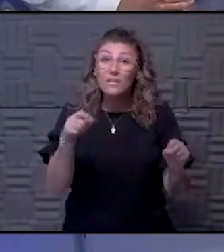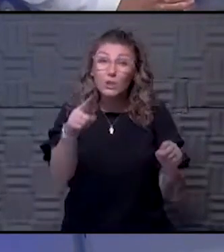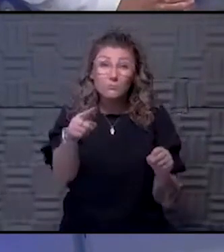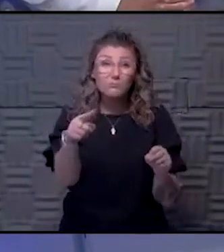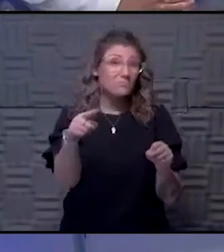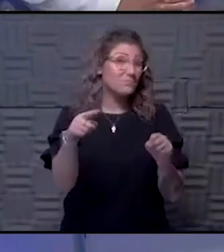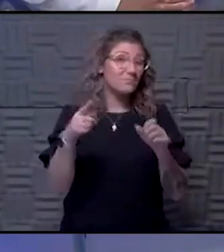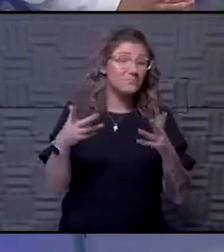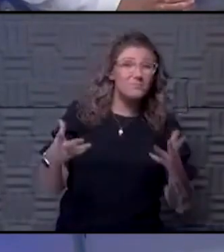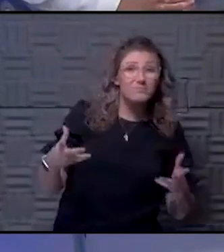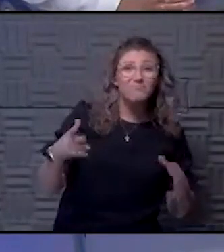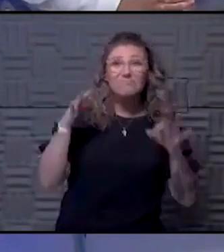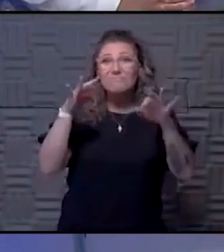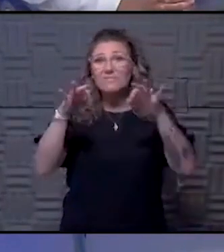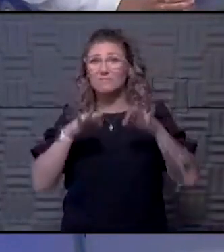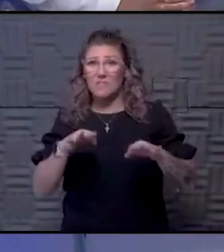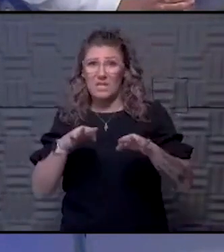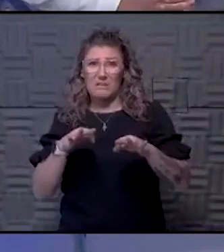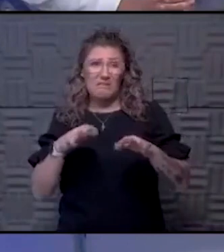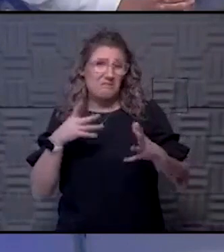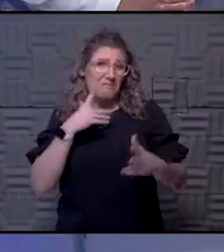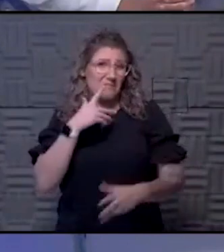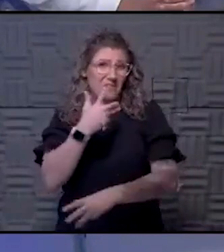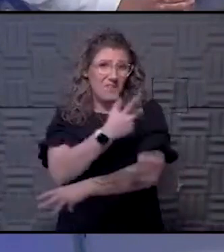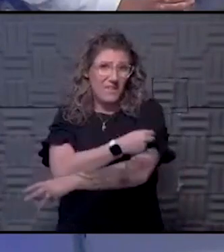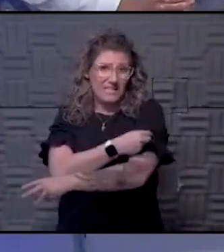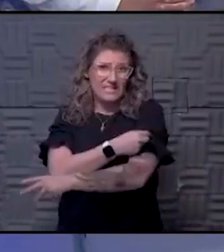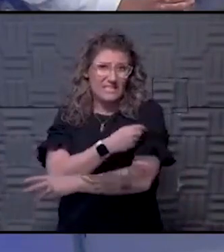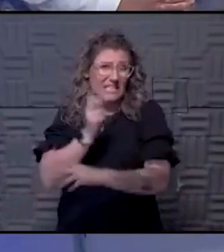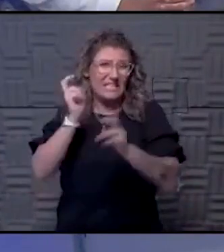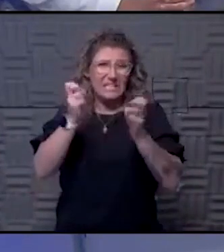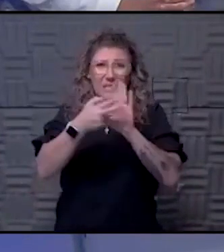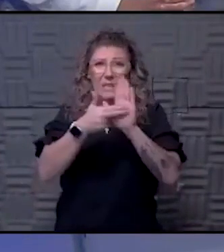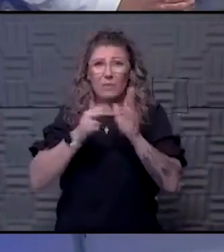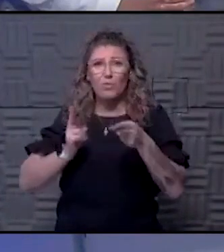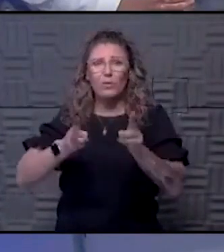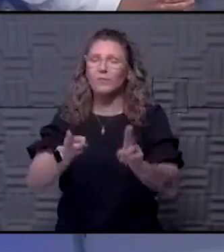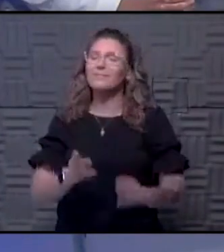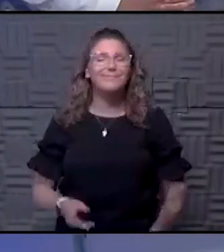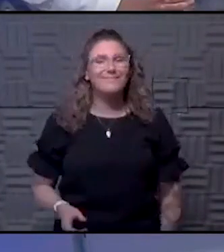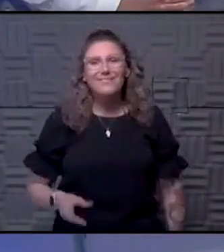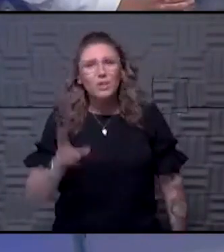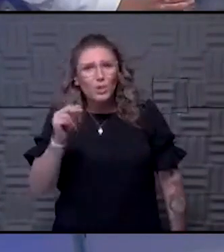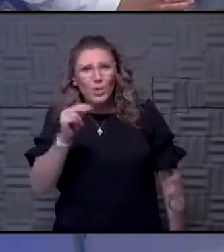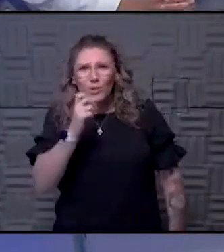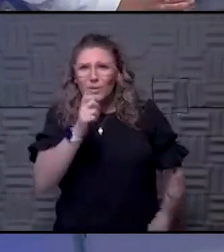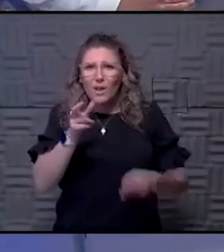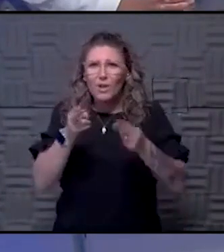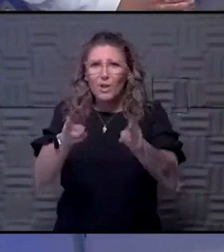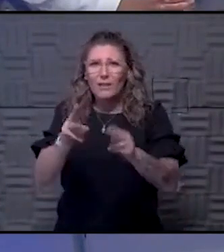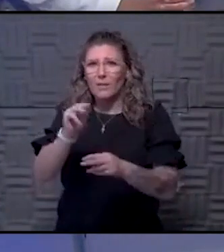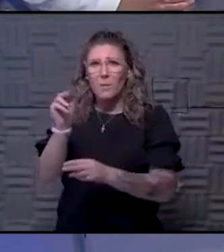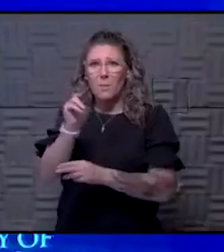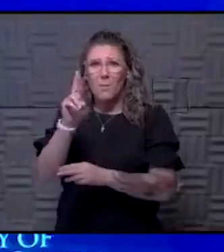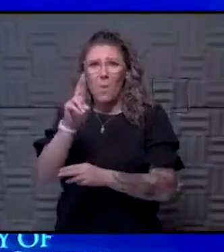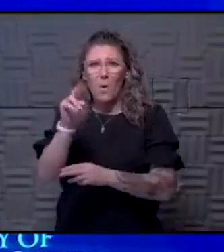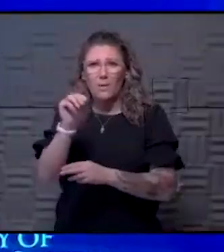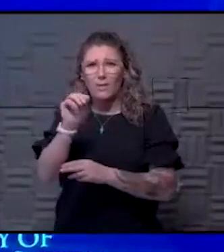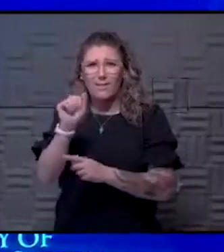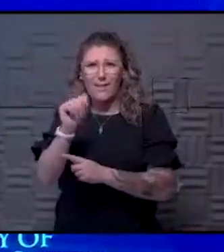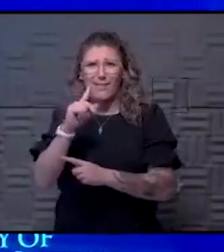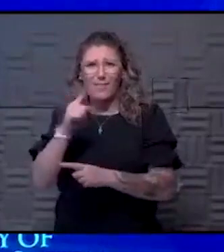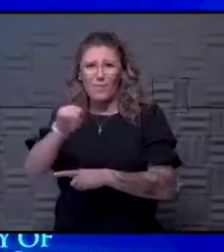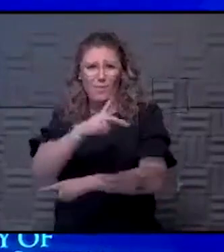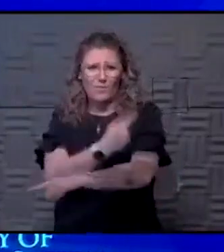speak to, were these vaccines, are they considered rushed? Yeah, they're not rushed. No. The mRNA vaccines has been around for